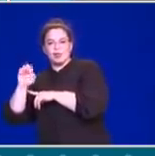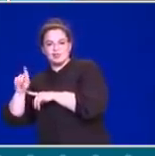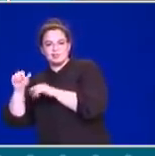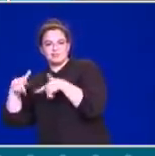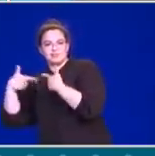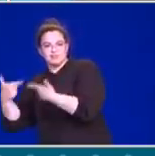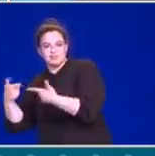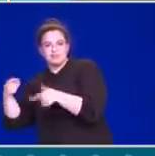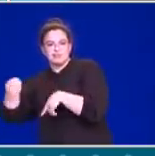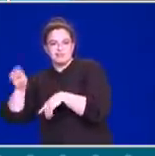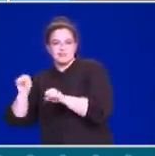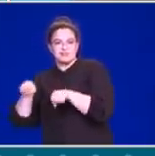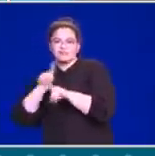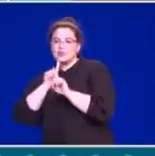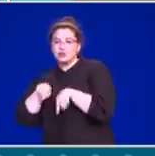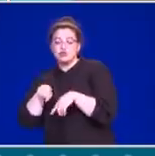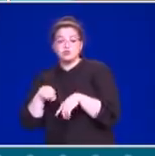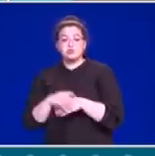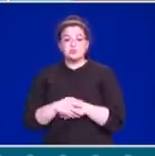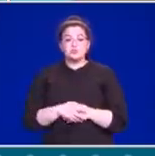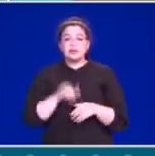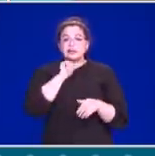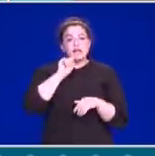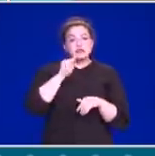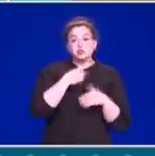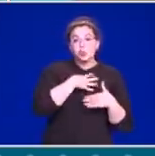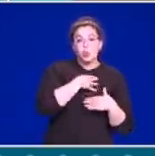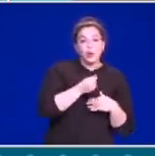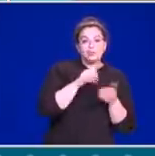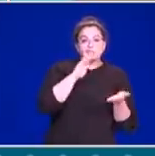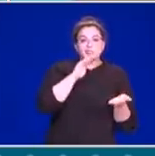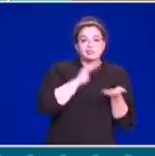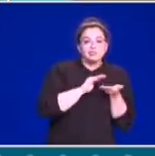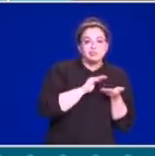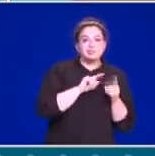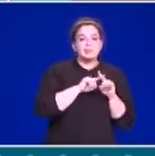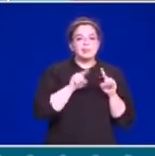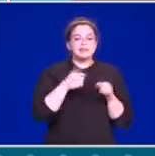give you some feedback on not just the white population shrinking,